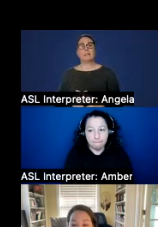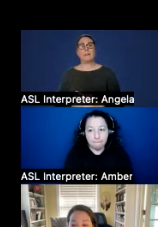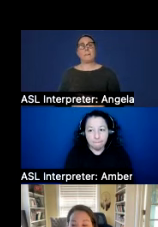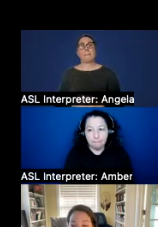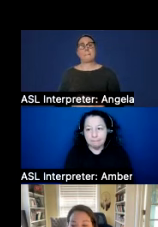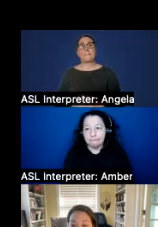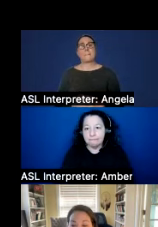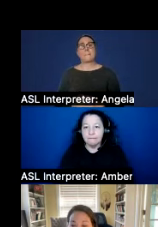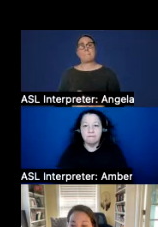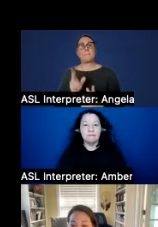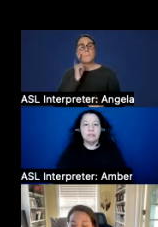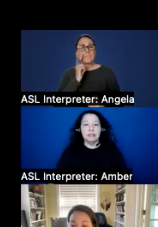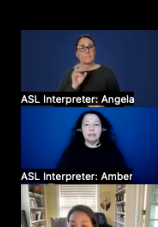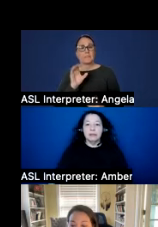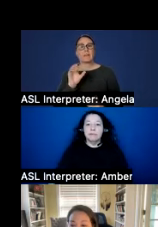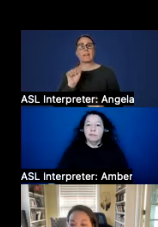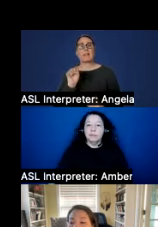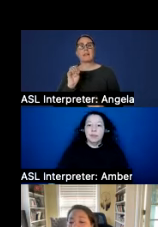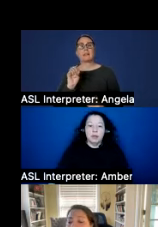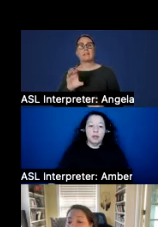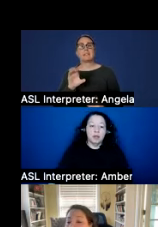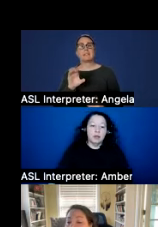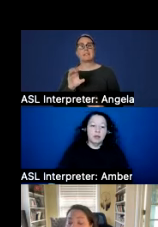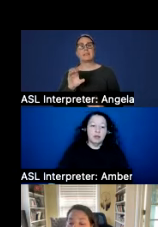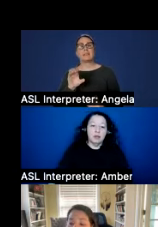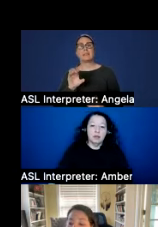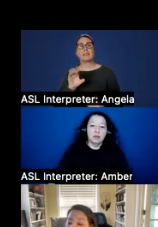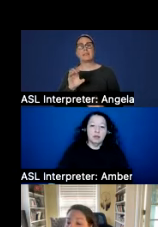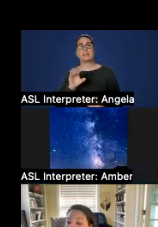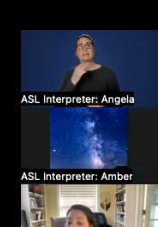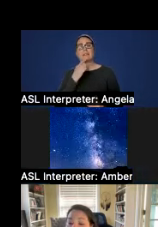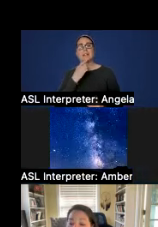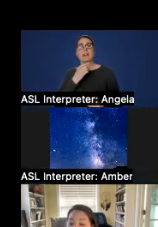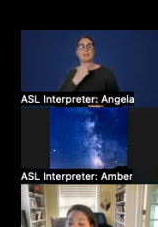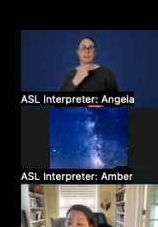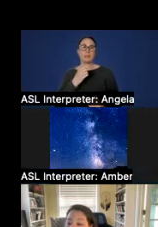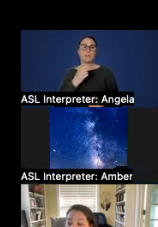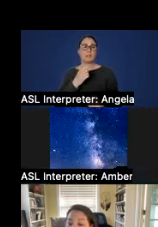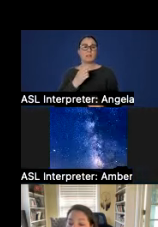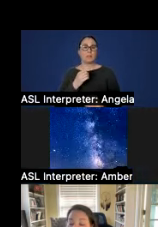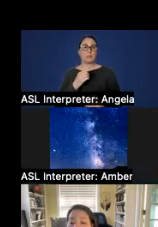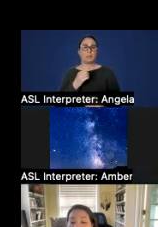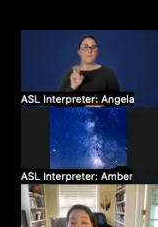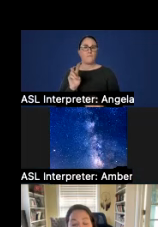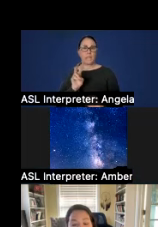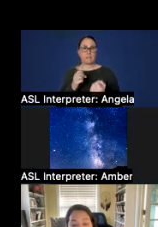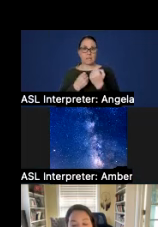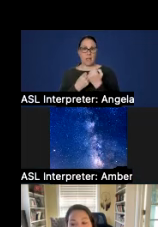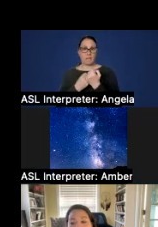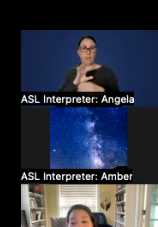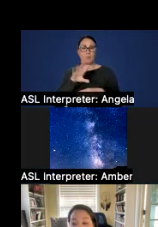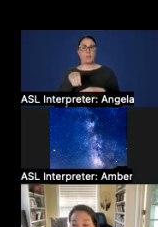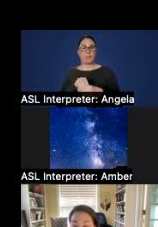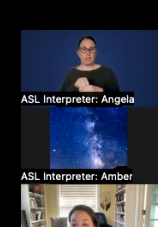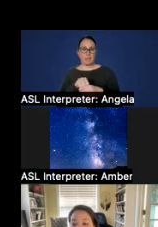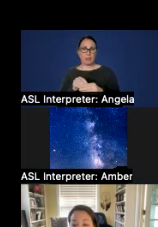I see that Casey said, I worked at a tribal court previously in victim assistance advocate within the prosecutor's